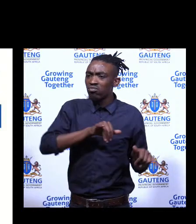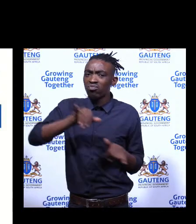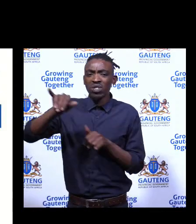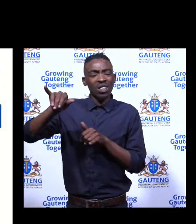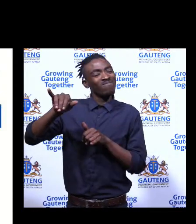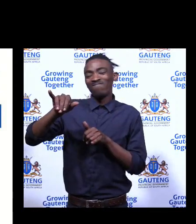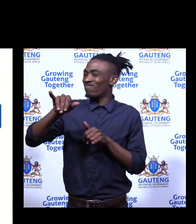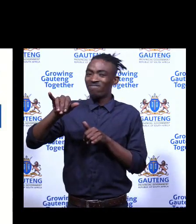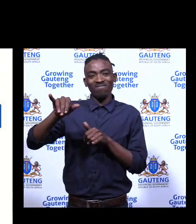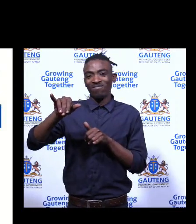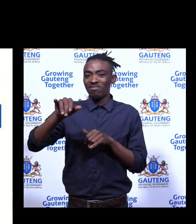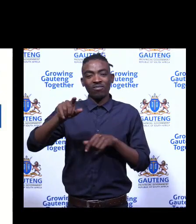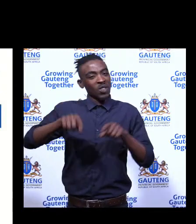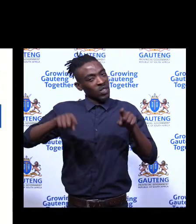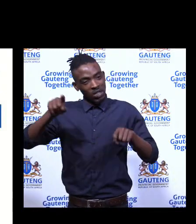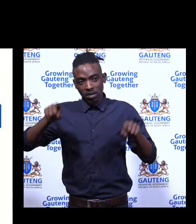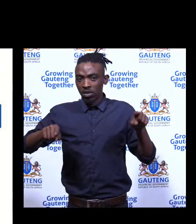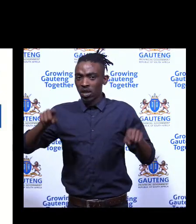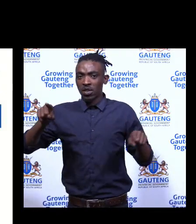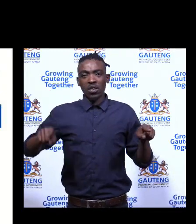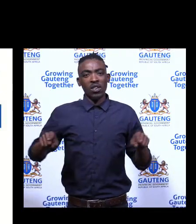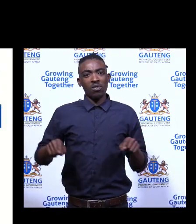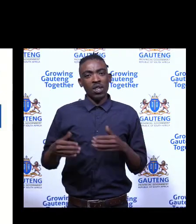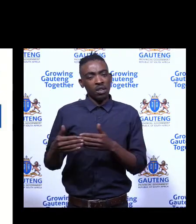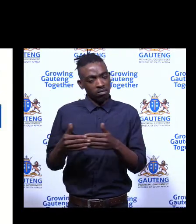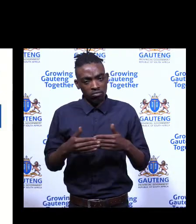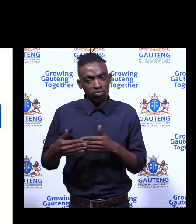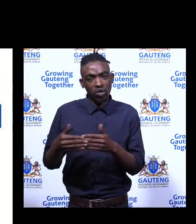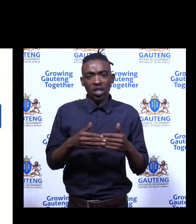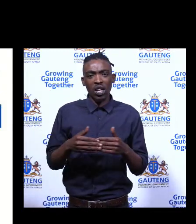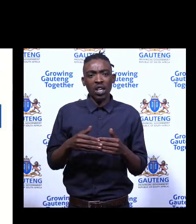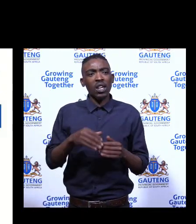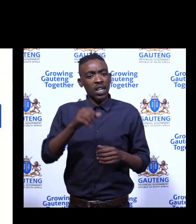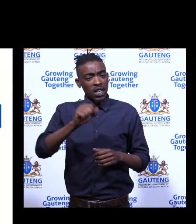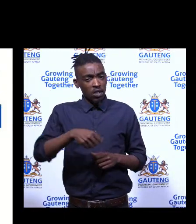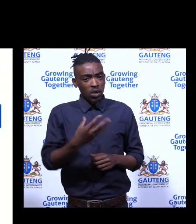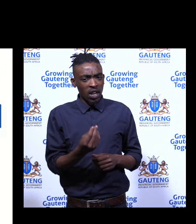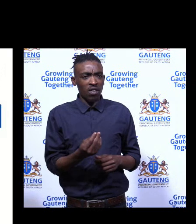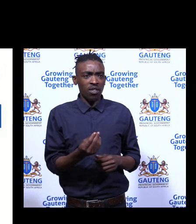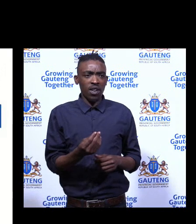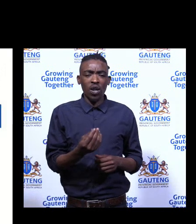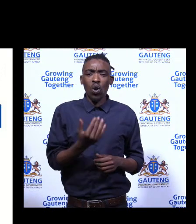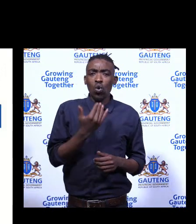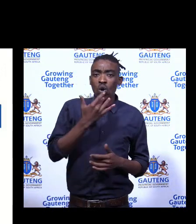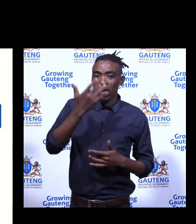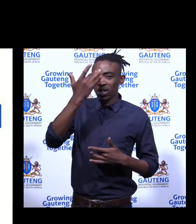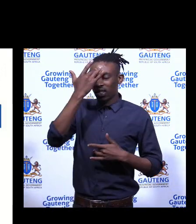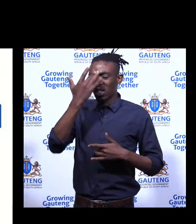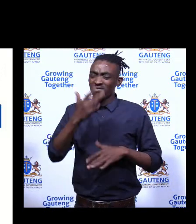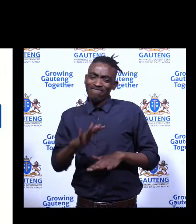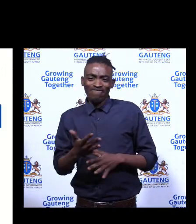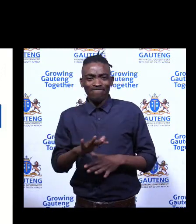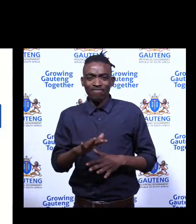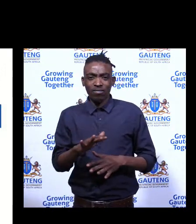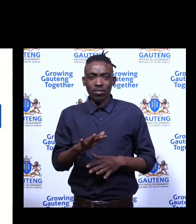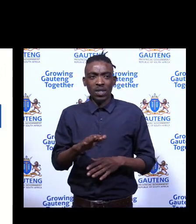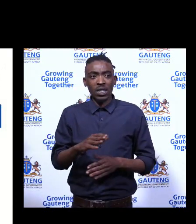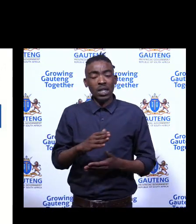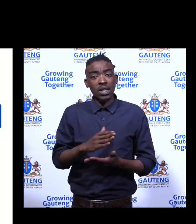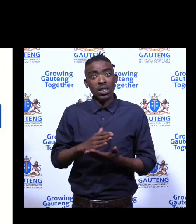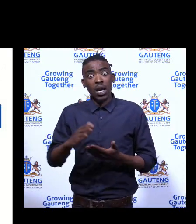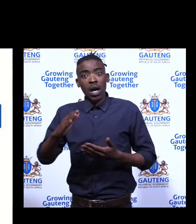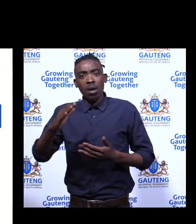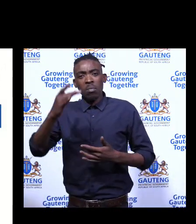not have symptoms. There would be those who would have mild symptoms. There would be those who might have a severe